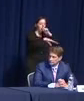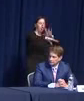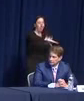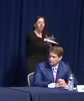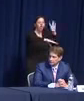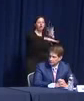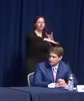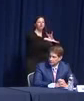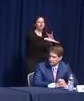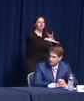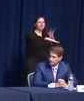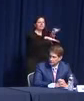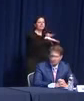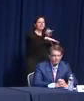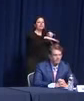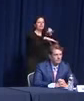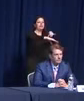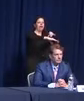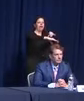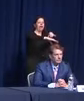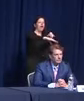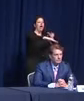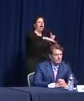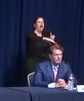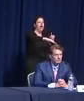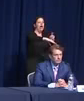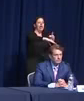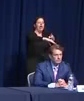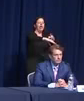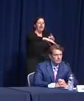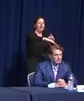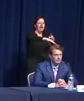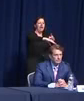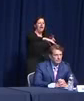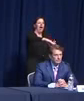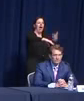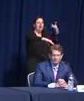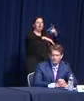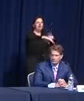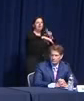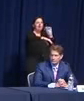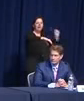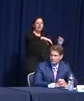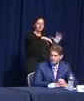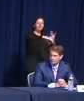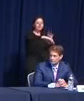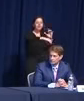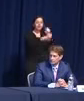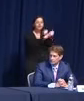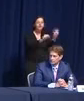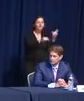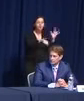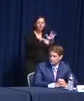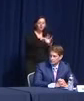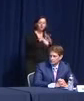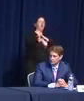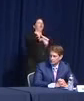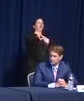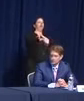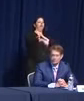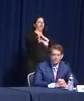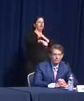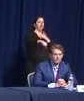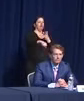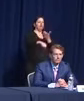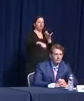stay active on inanimate objects? That's really the question, I think, that we need to answer at some point. We're telling people